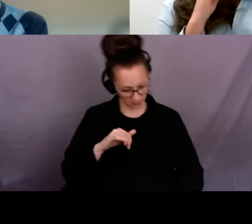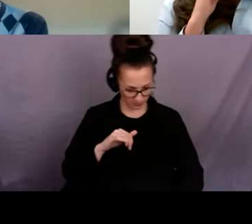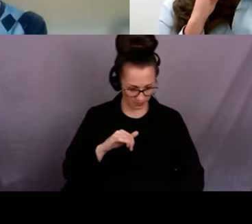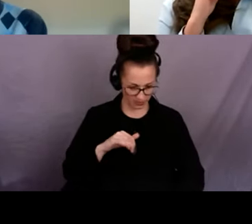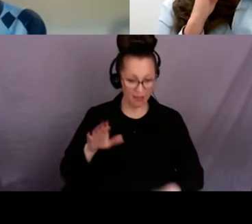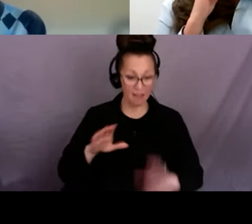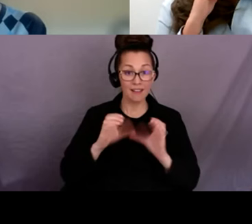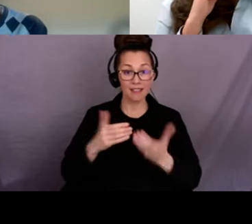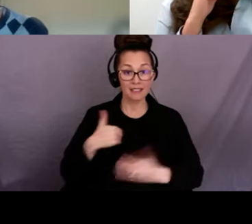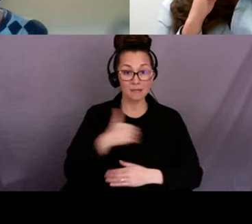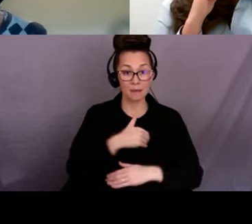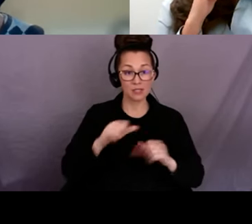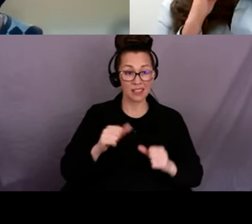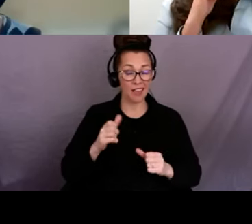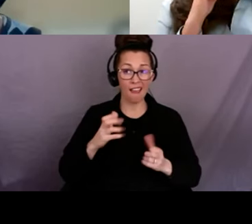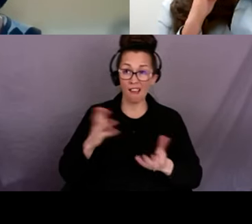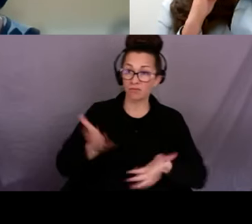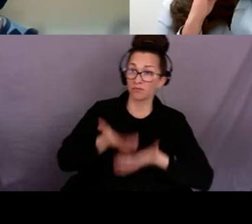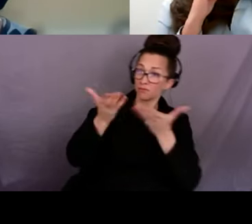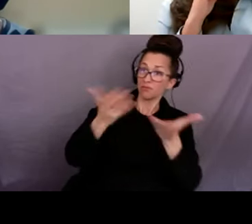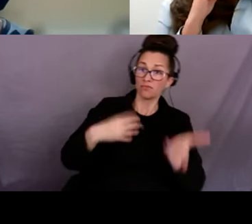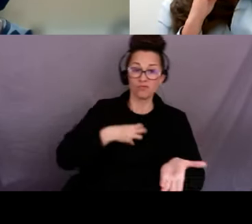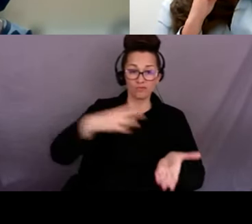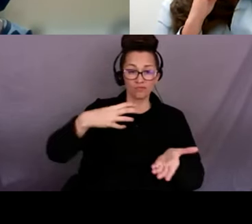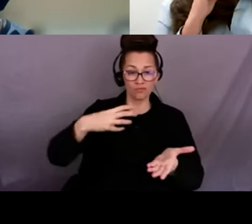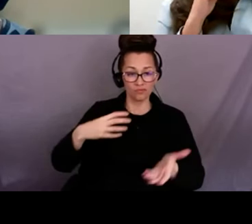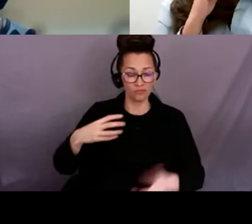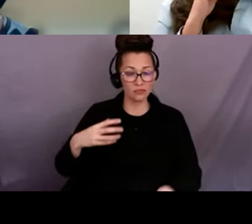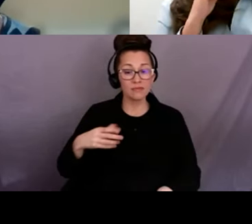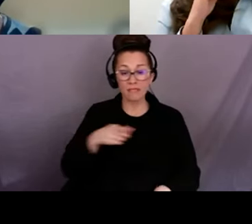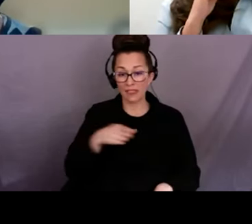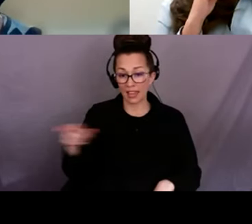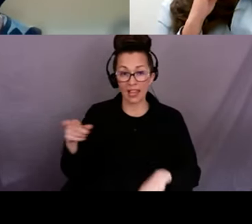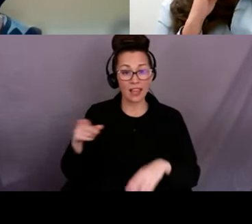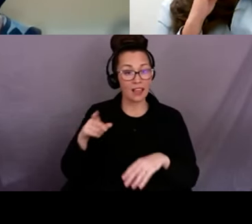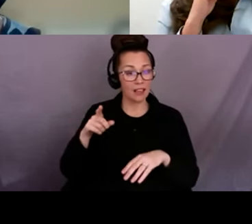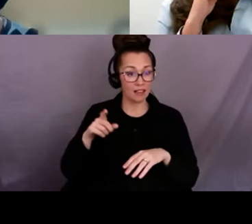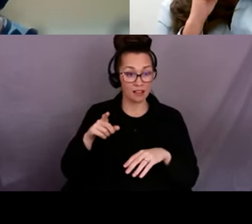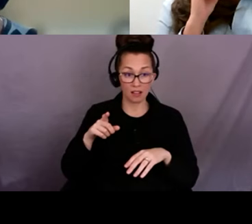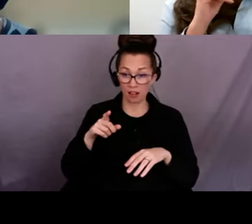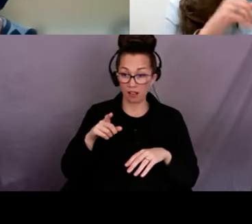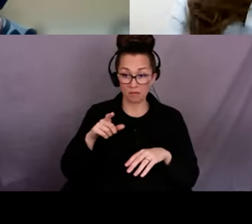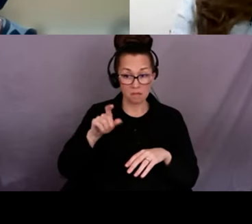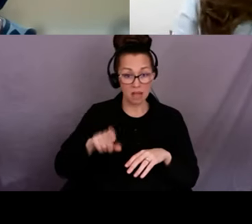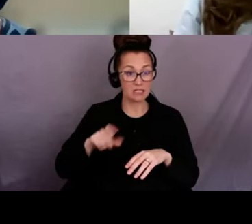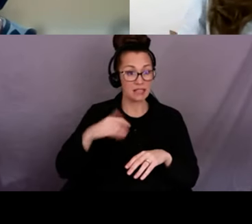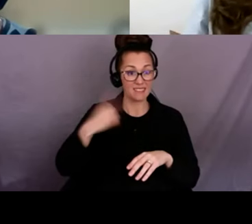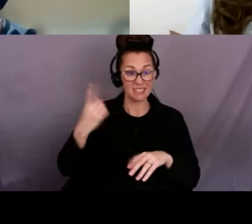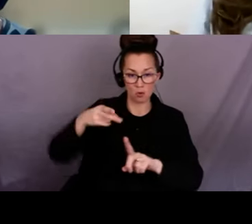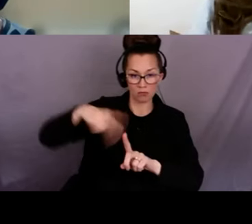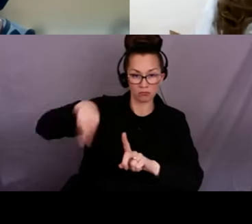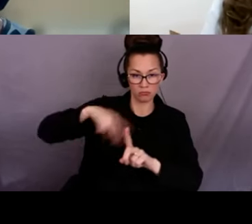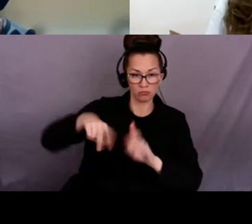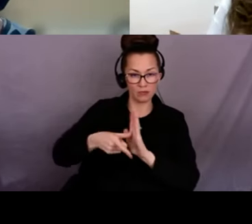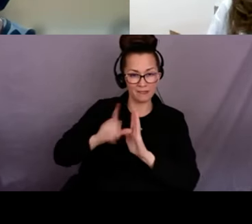Class members can voice grievances. They're entitled to incident review. They have quality control audits